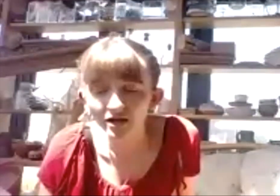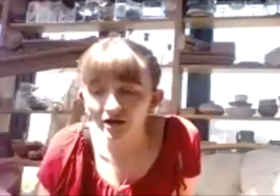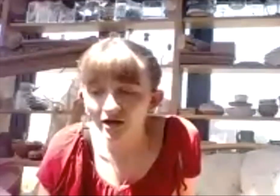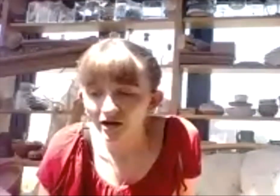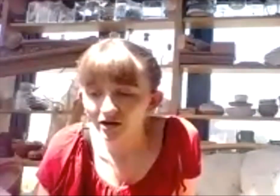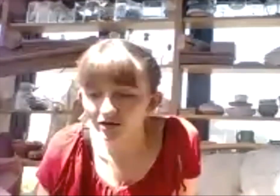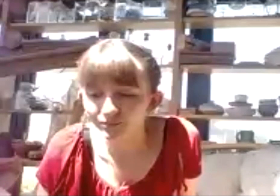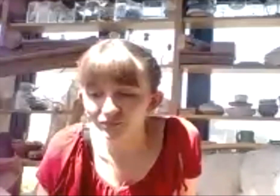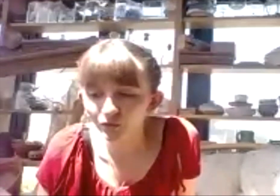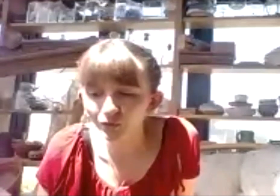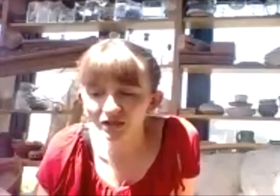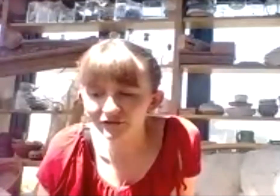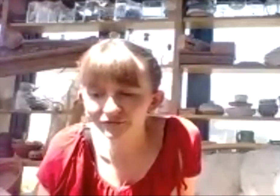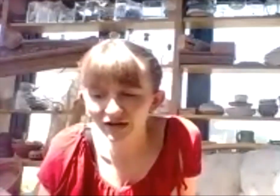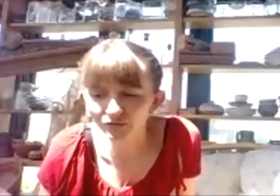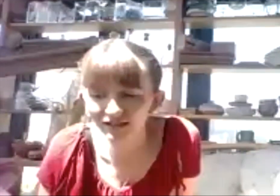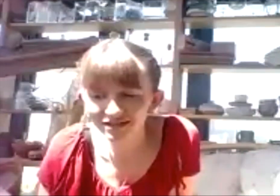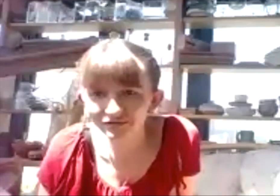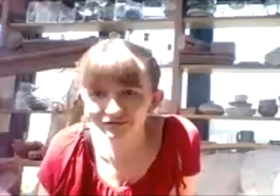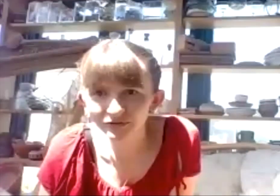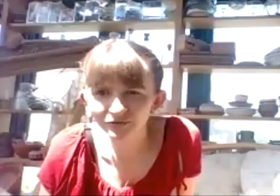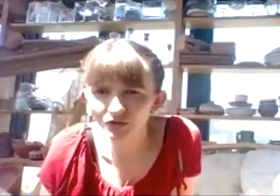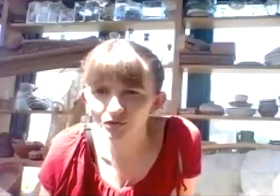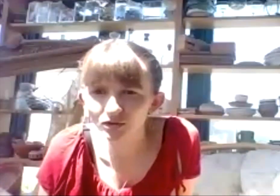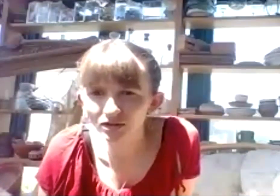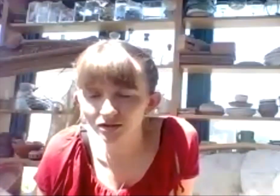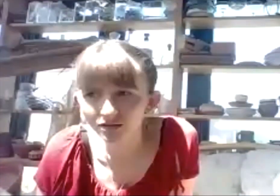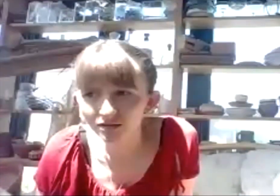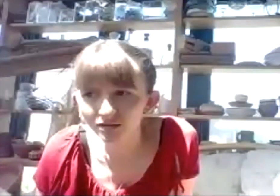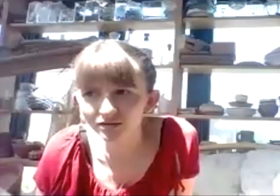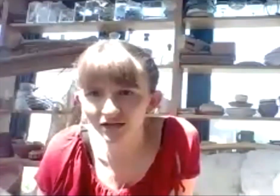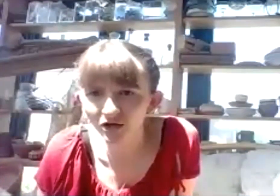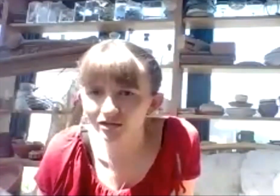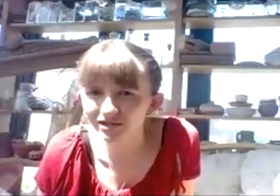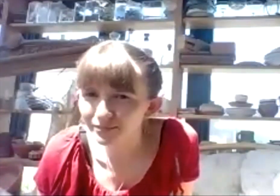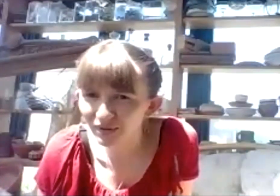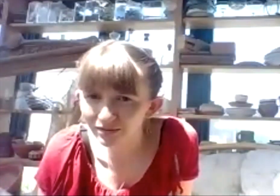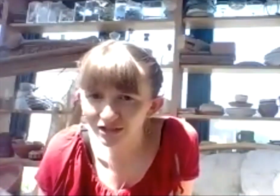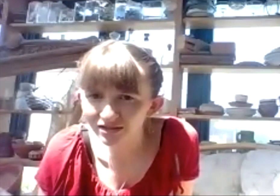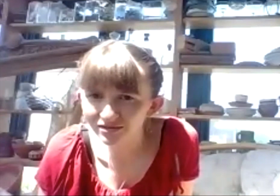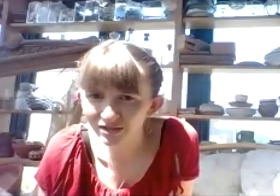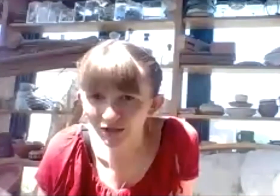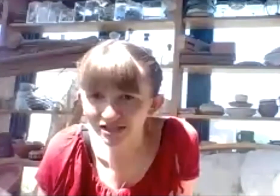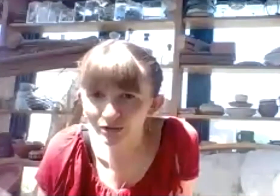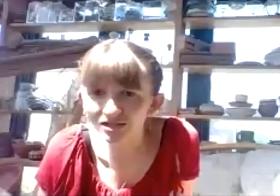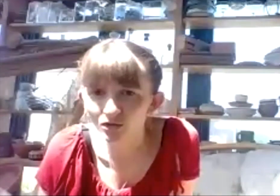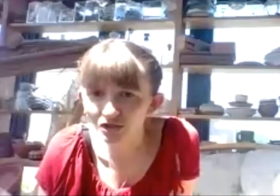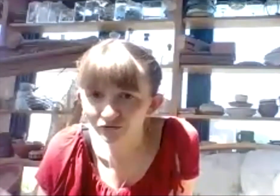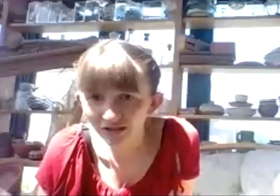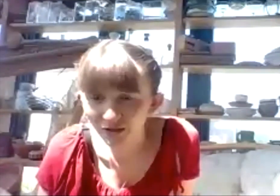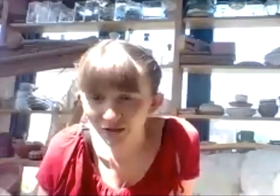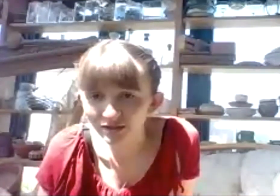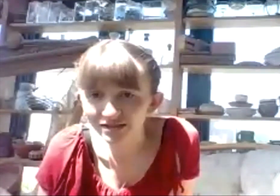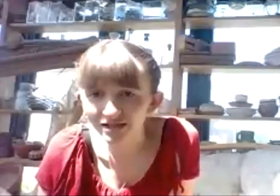area. We have found relatively few that are like baby specimens or